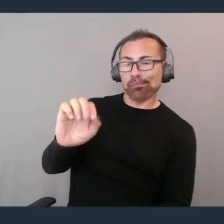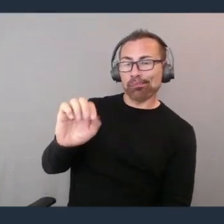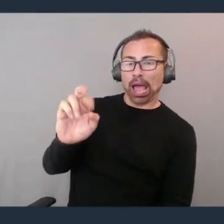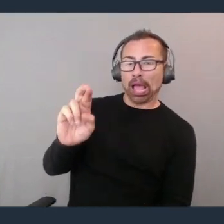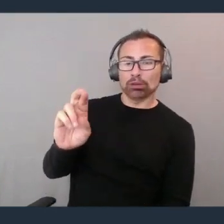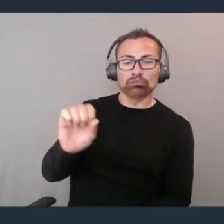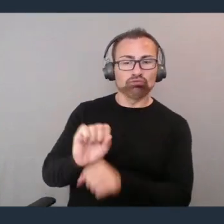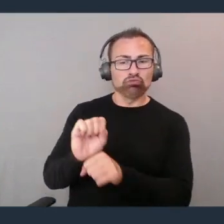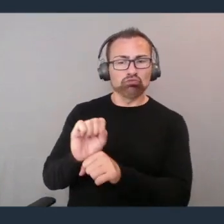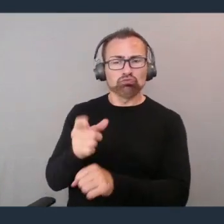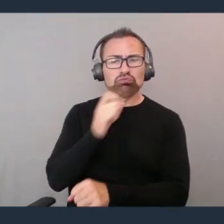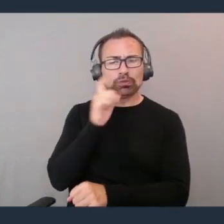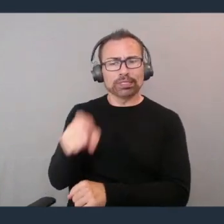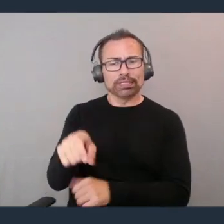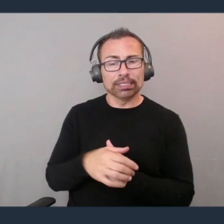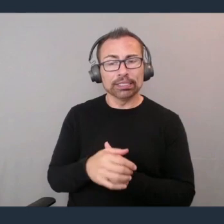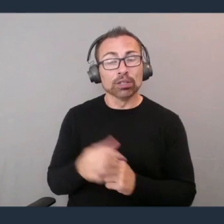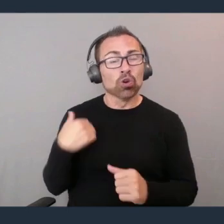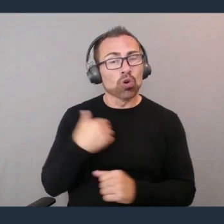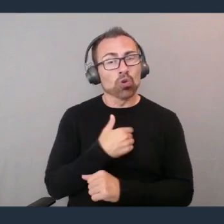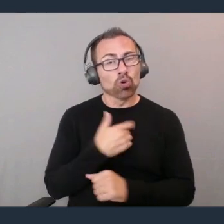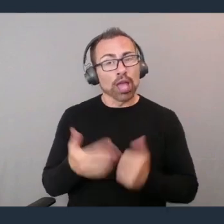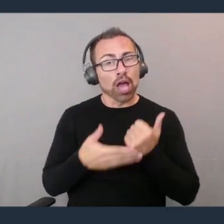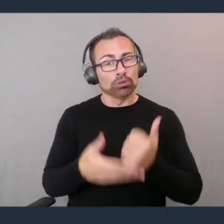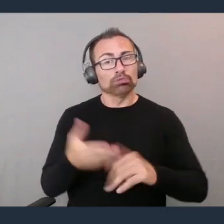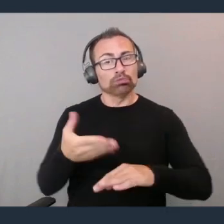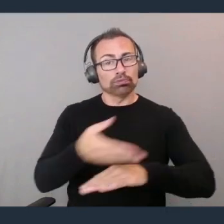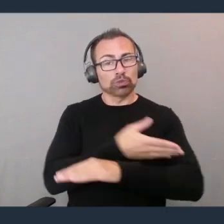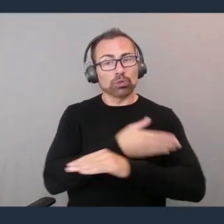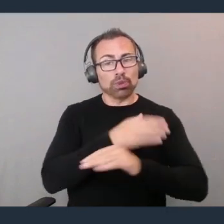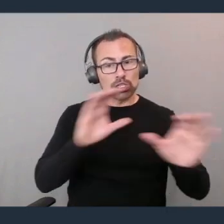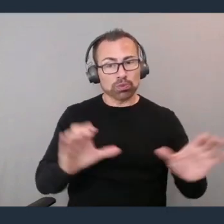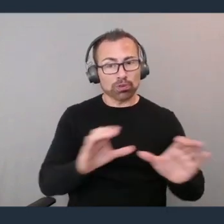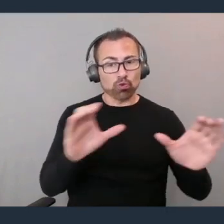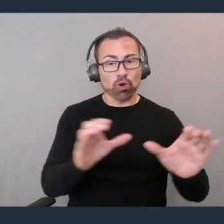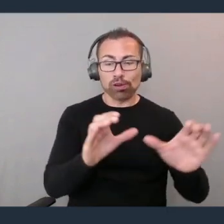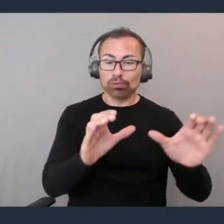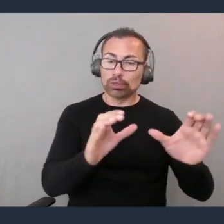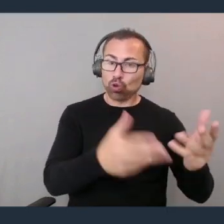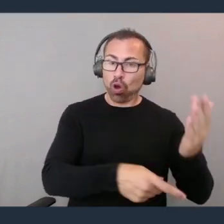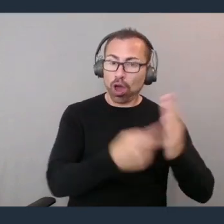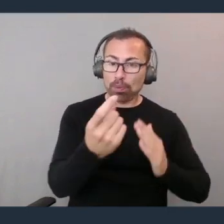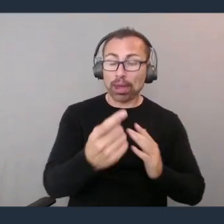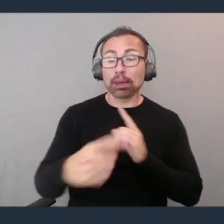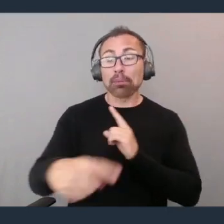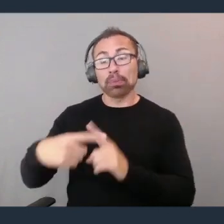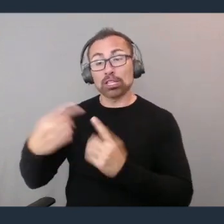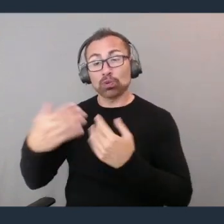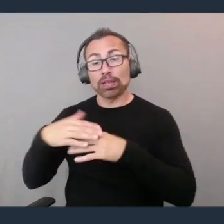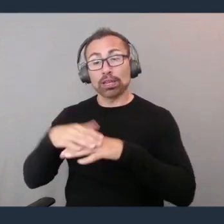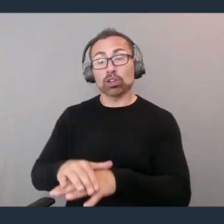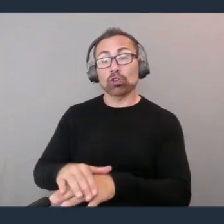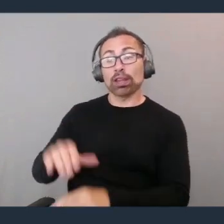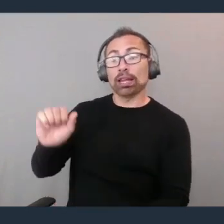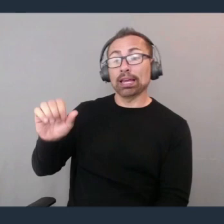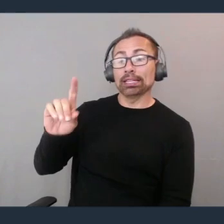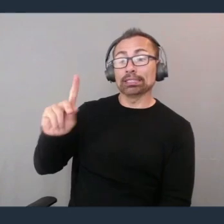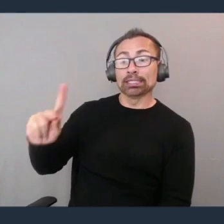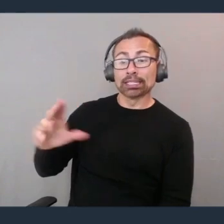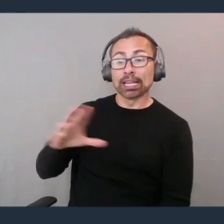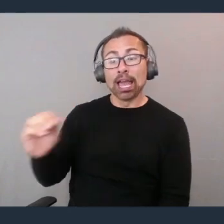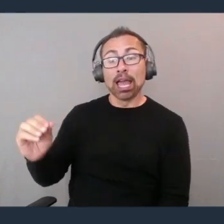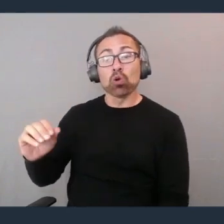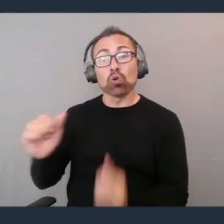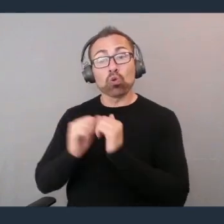performance automatically. And then there's also the part where we've actually integrated AWS Neuron SDK natively with PyTorch and TensorFlow.